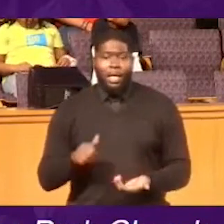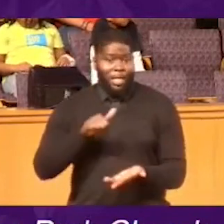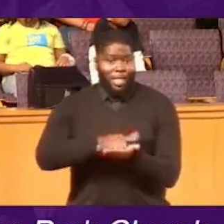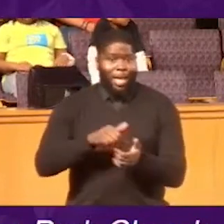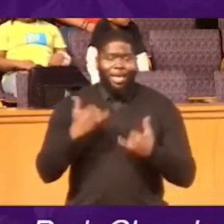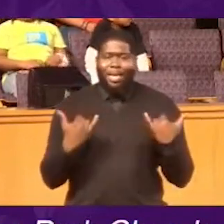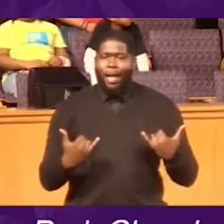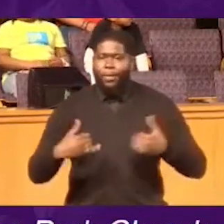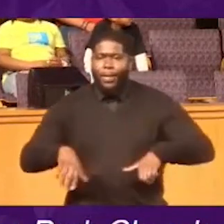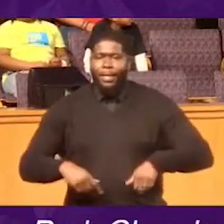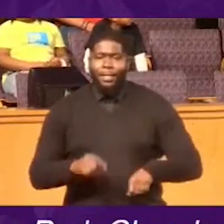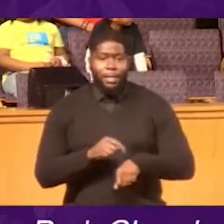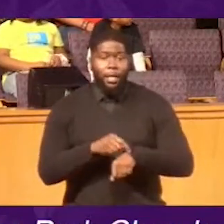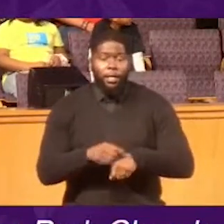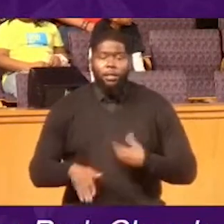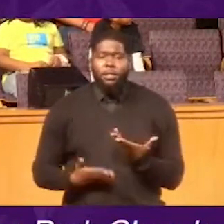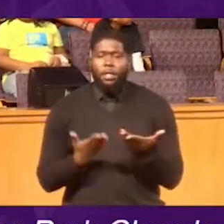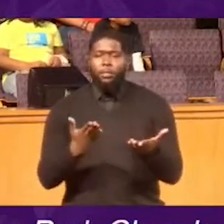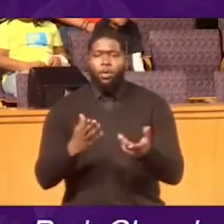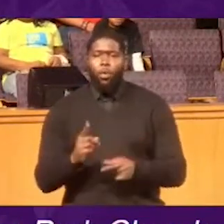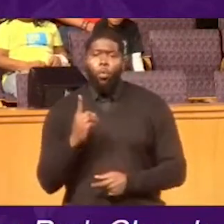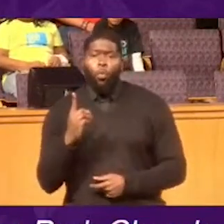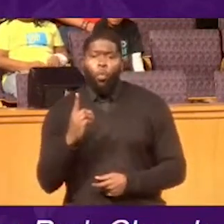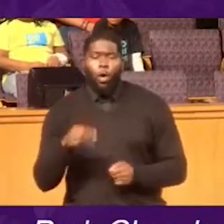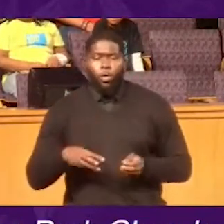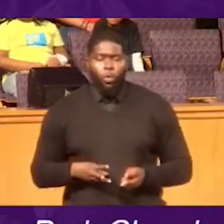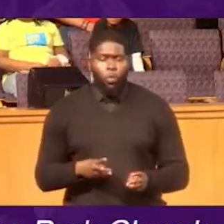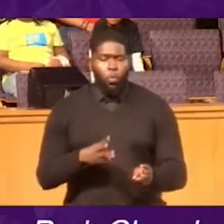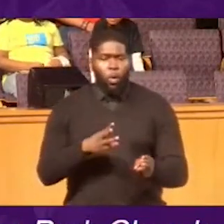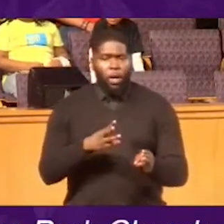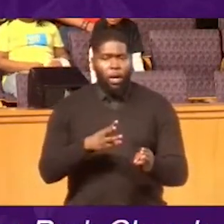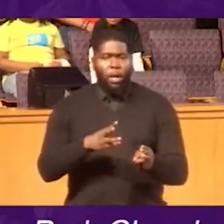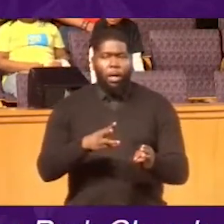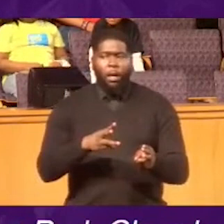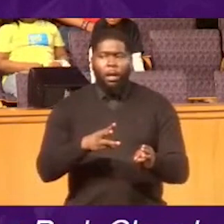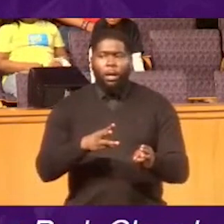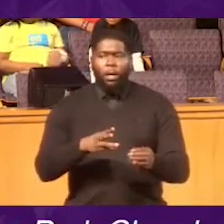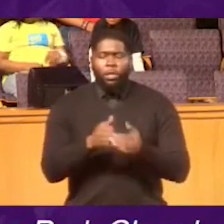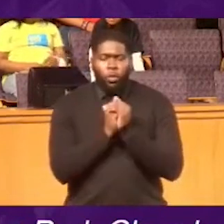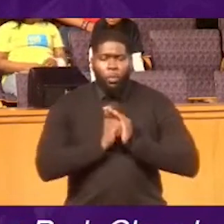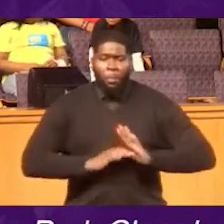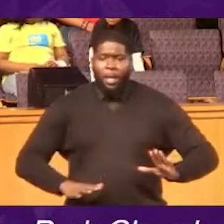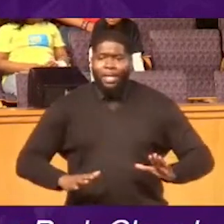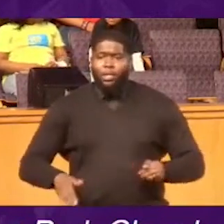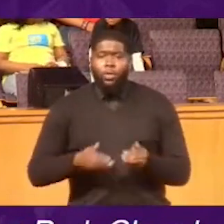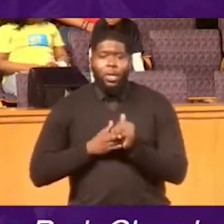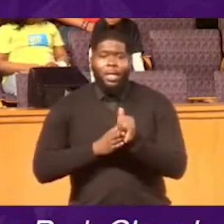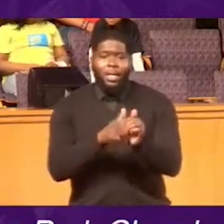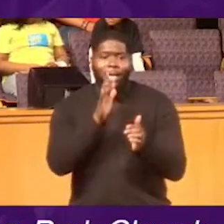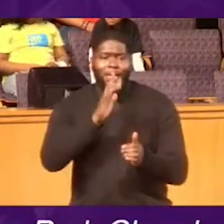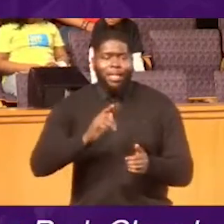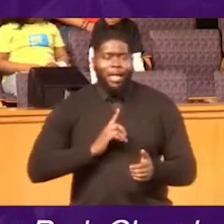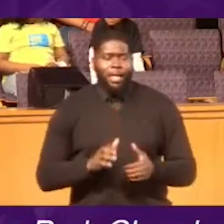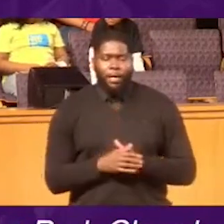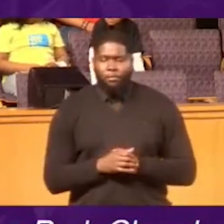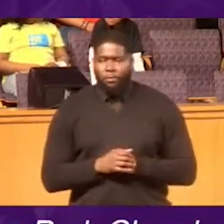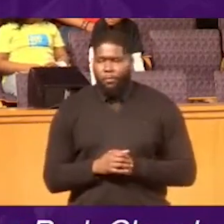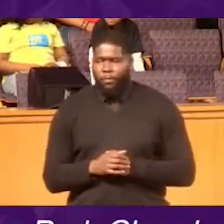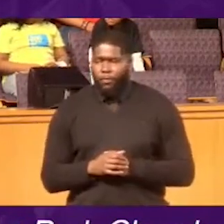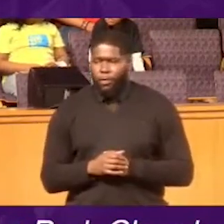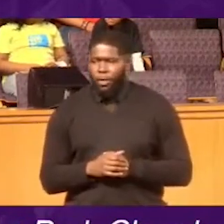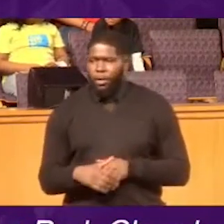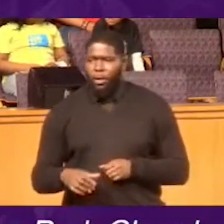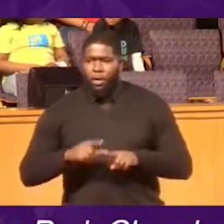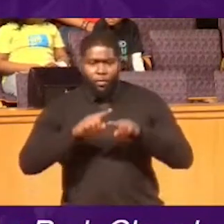time to give. And one of the ways that we will be giving is being a blessing to our leading lady. So if you